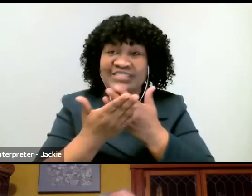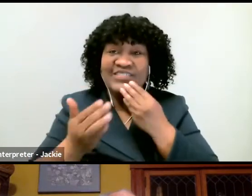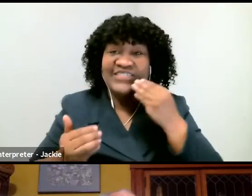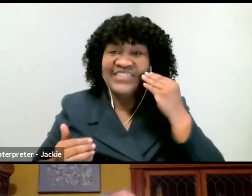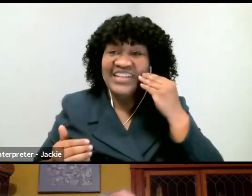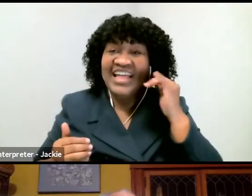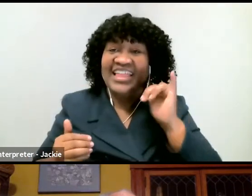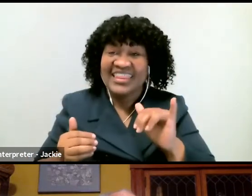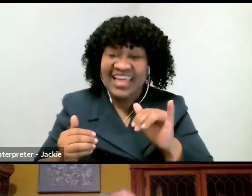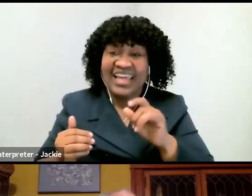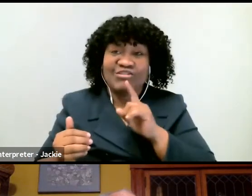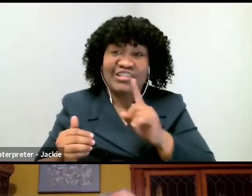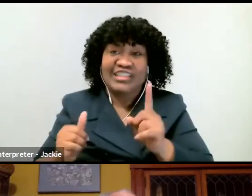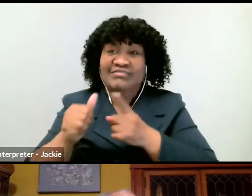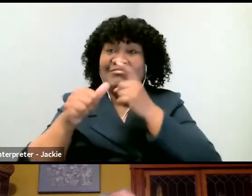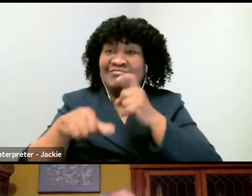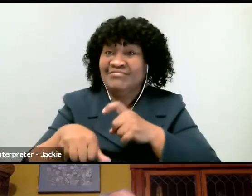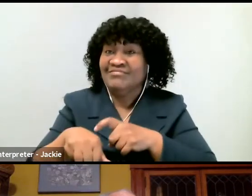my introduction to